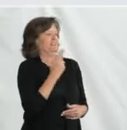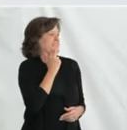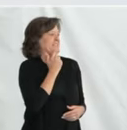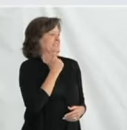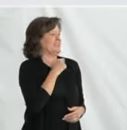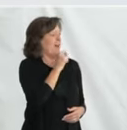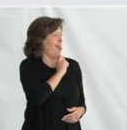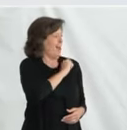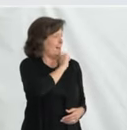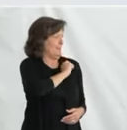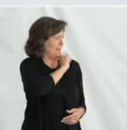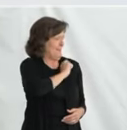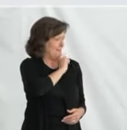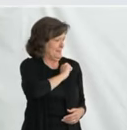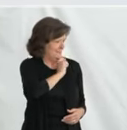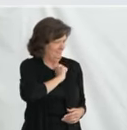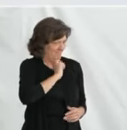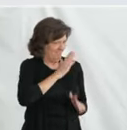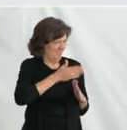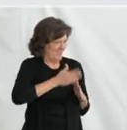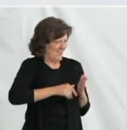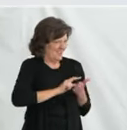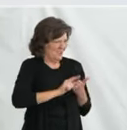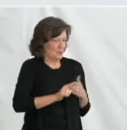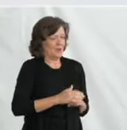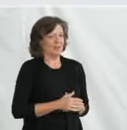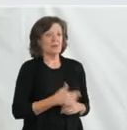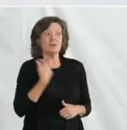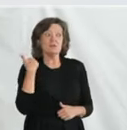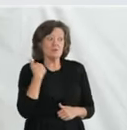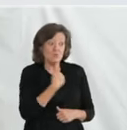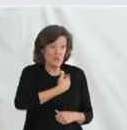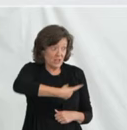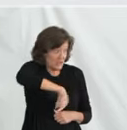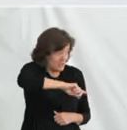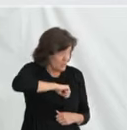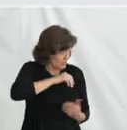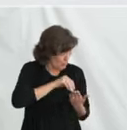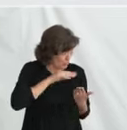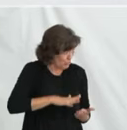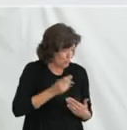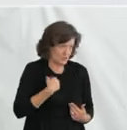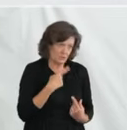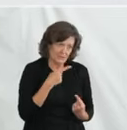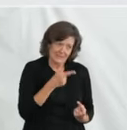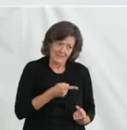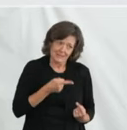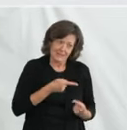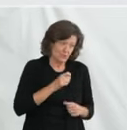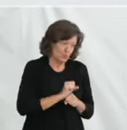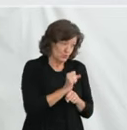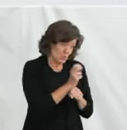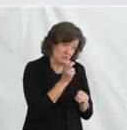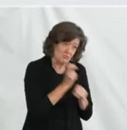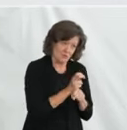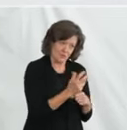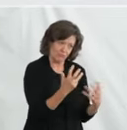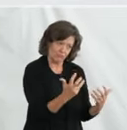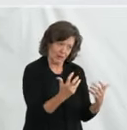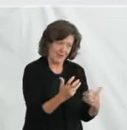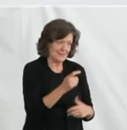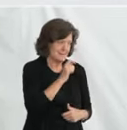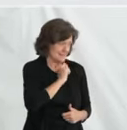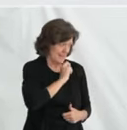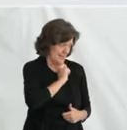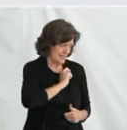the end of the week. And we worked hard for those lollipops. I can tell you that my entire